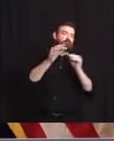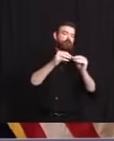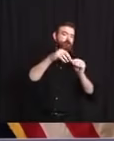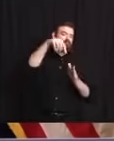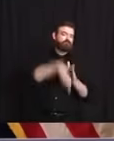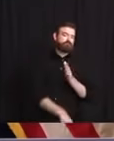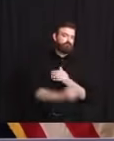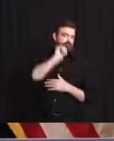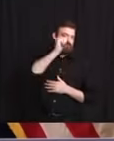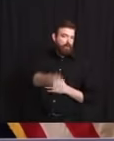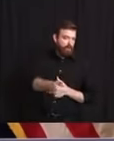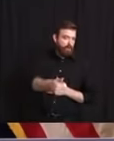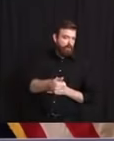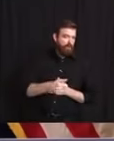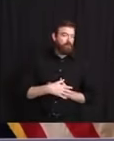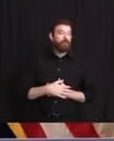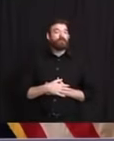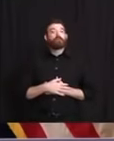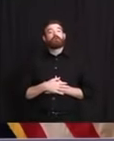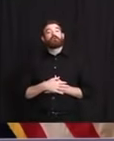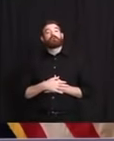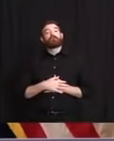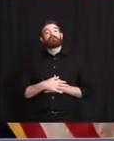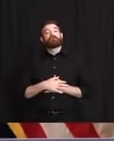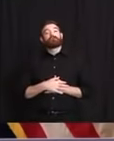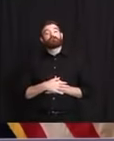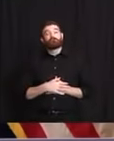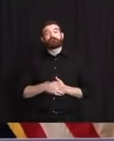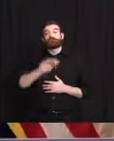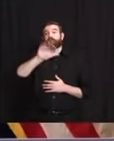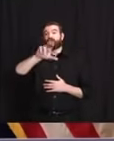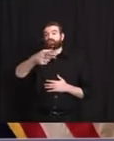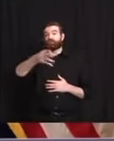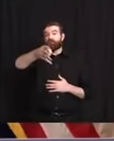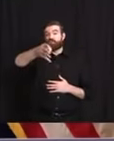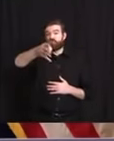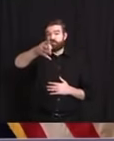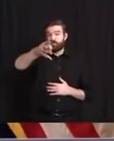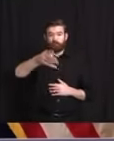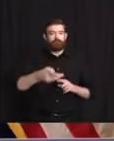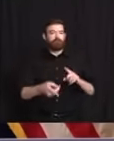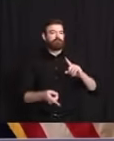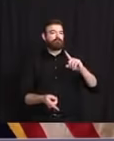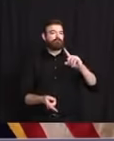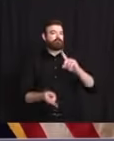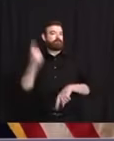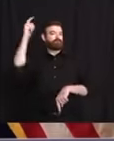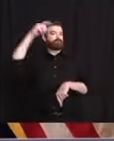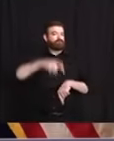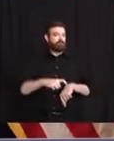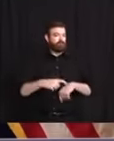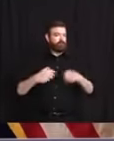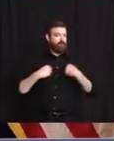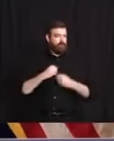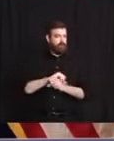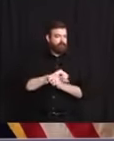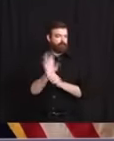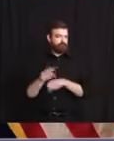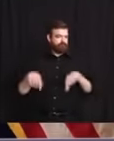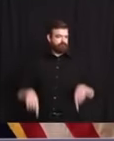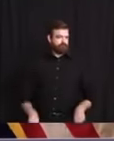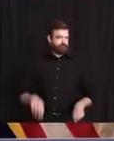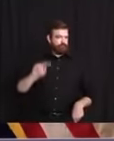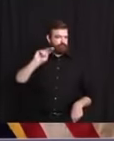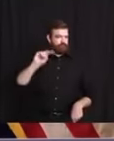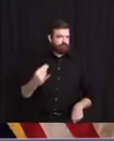had our first case in March, March 4th rather. I was under the knife that day, so I wasn't in at this table. It was in